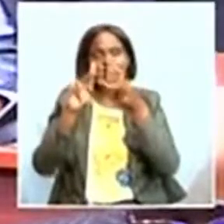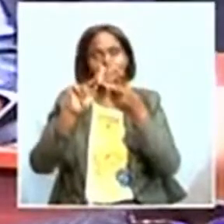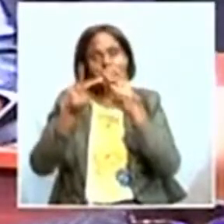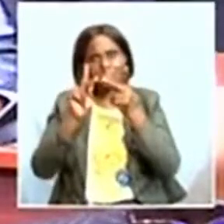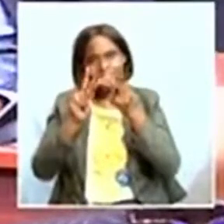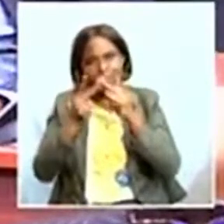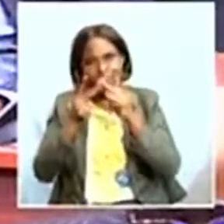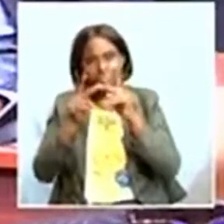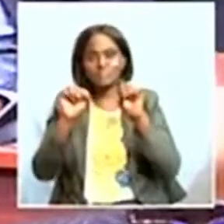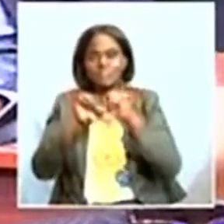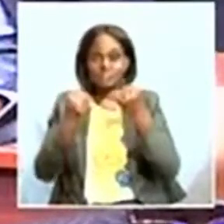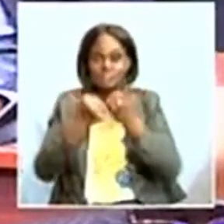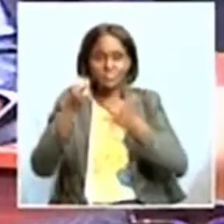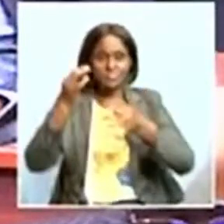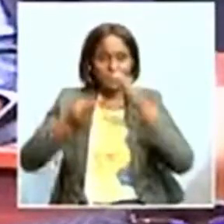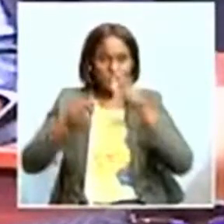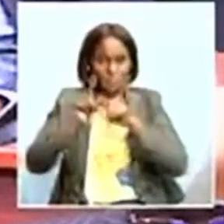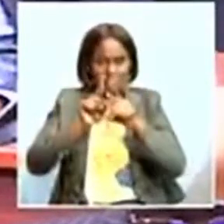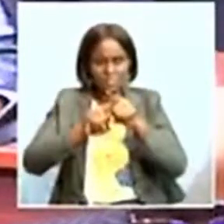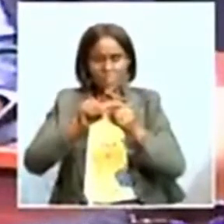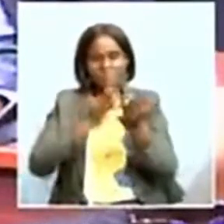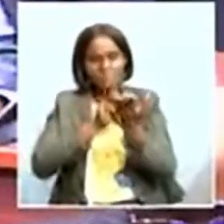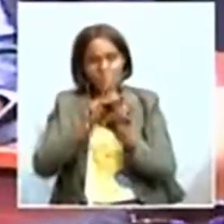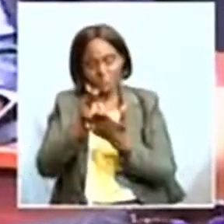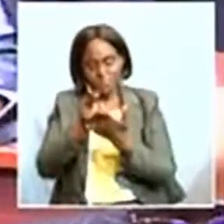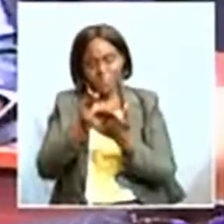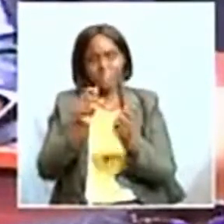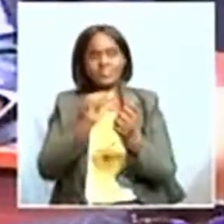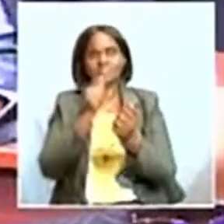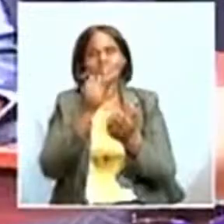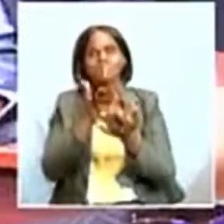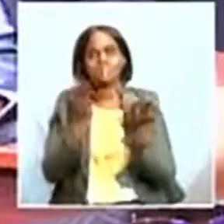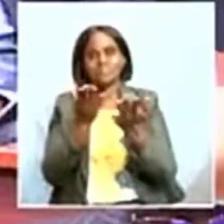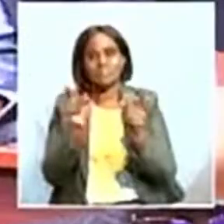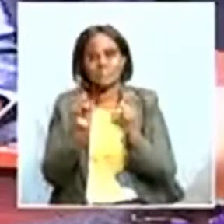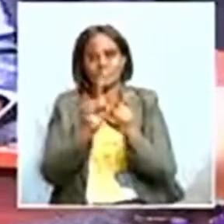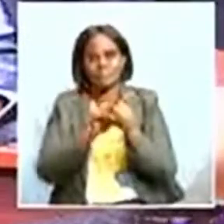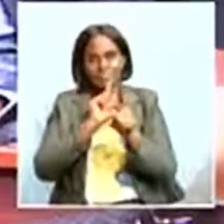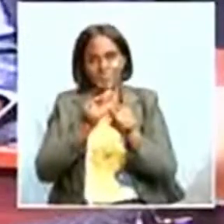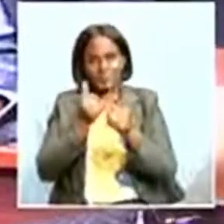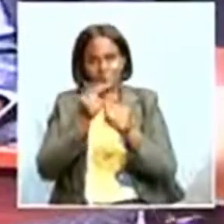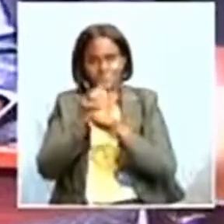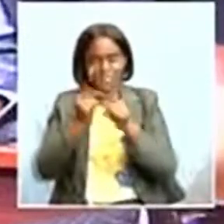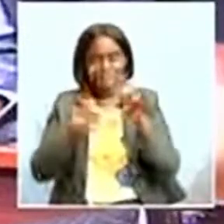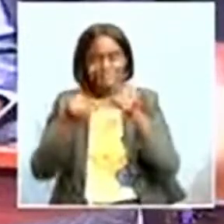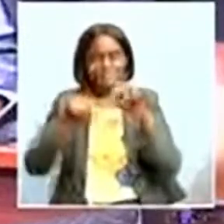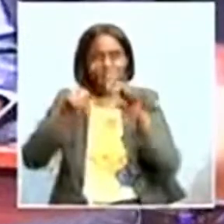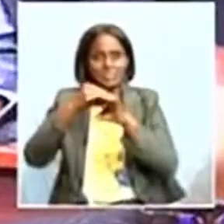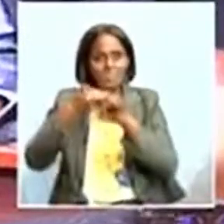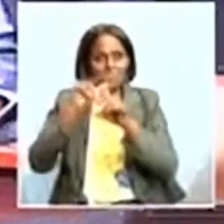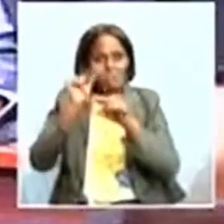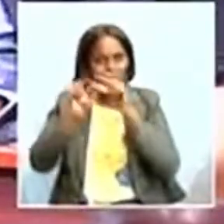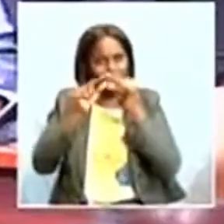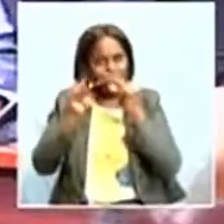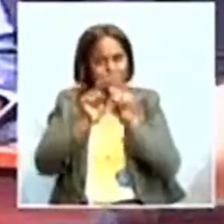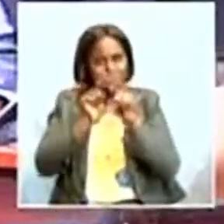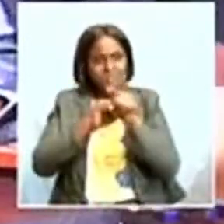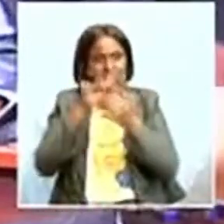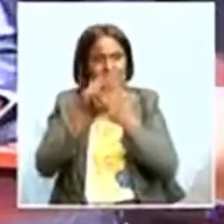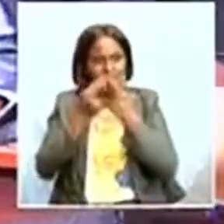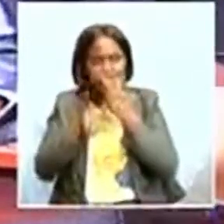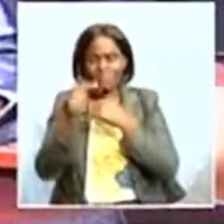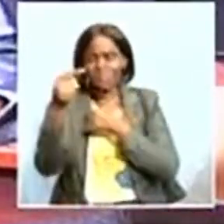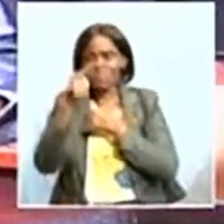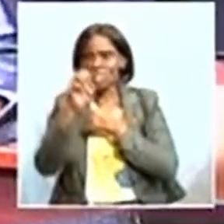partnership, social justice, integrity. It was not there. So just including a small part. Geometry is